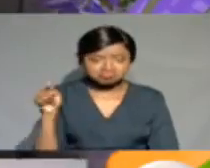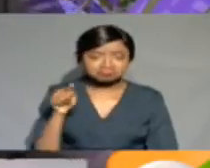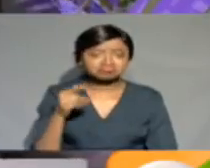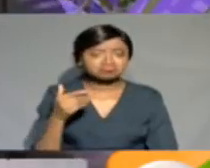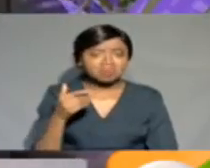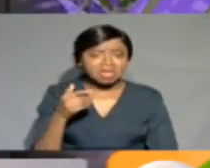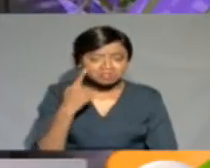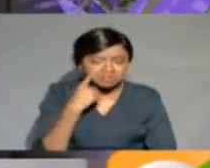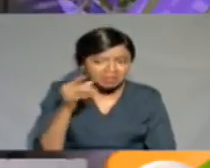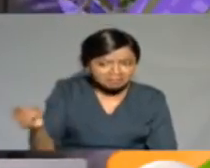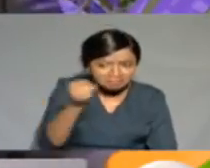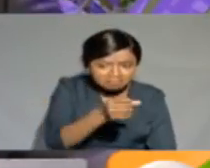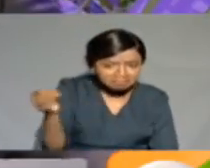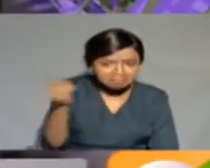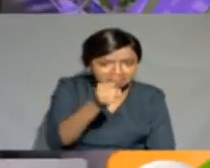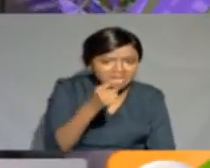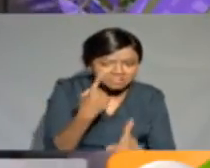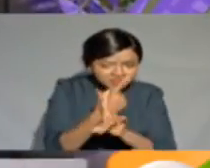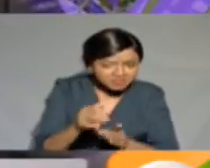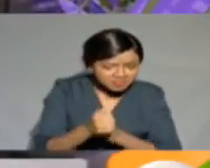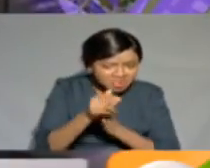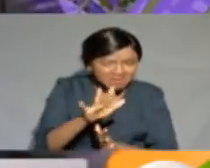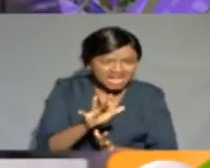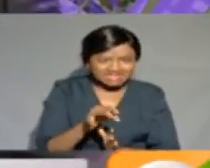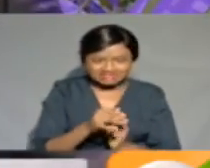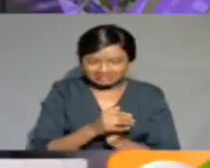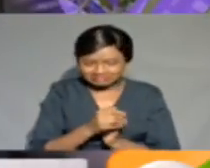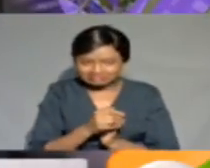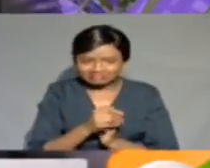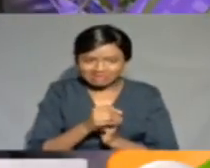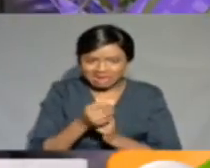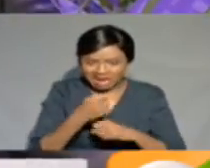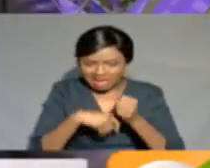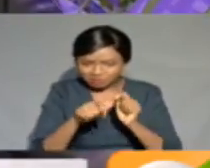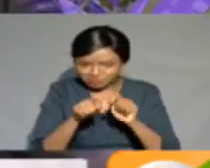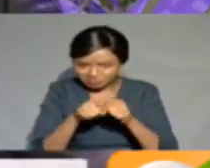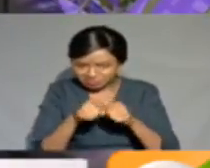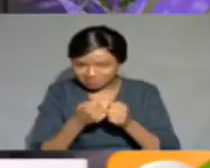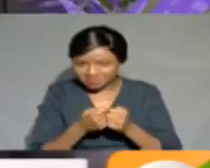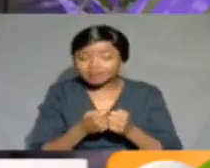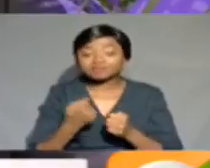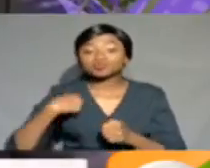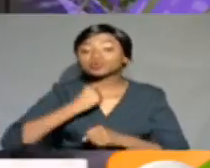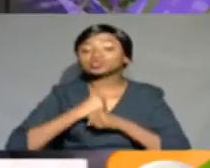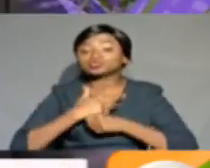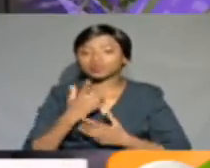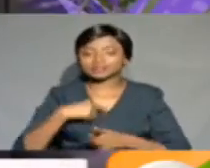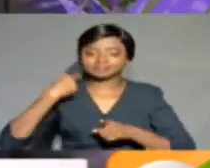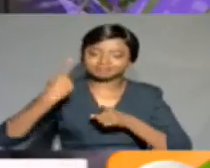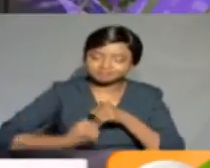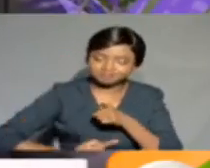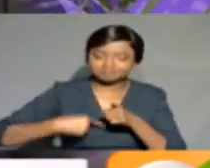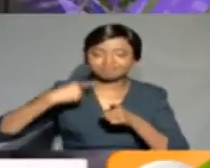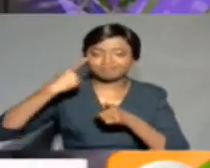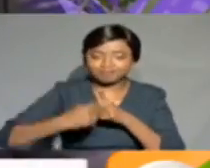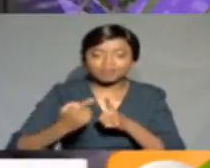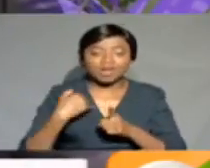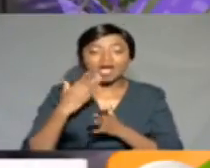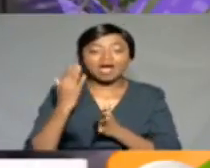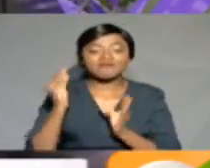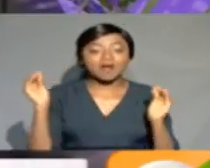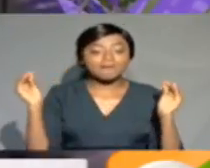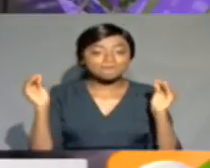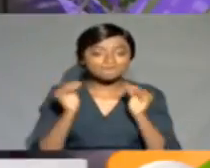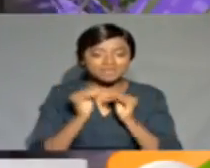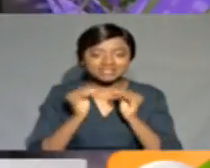leaders elected may be having shortfalls, what we've done every year, we've been organizing a student